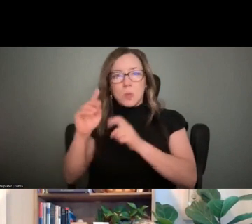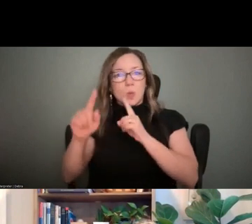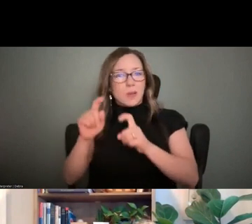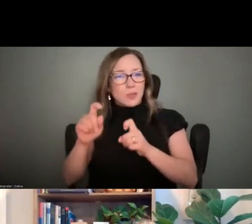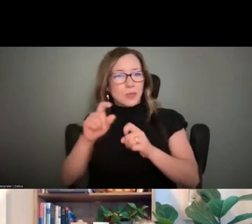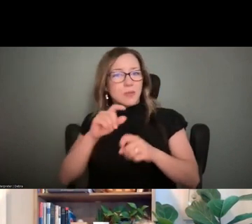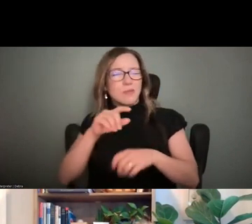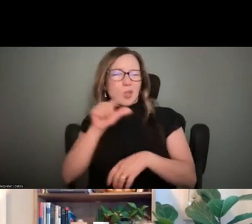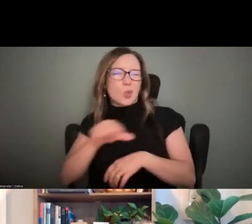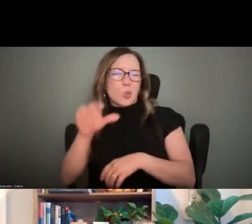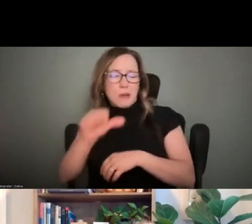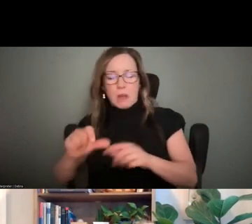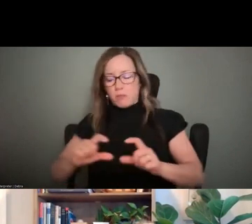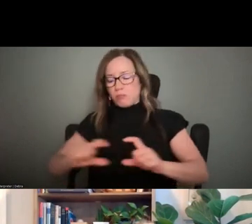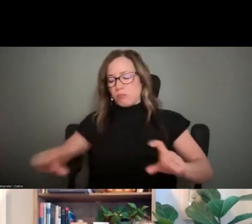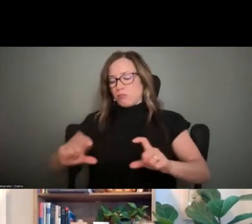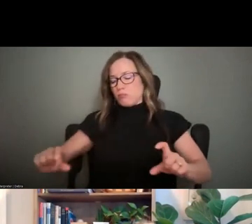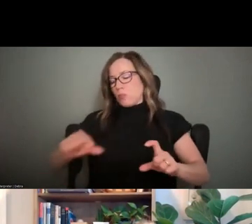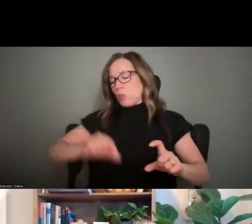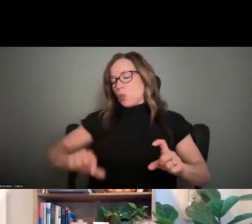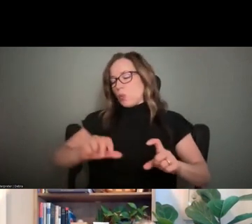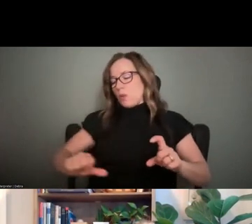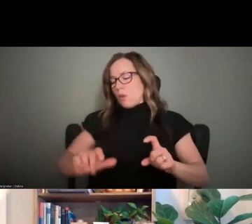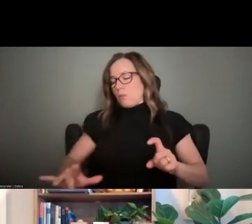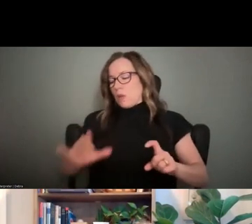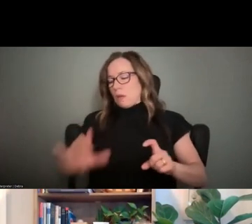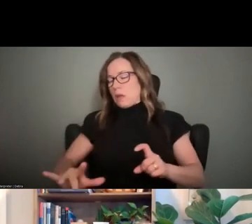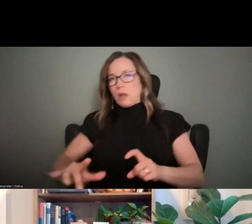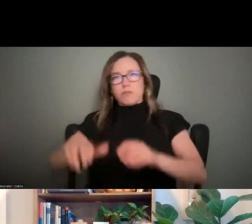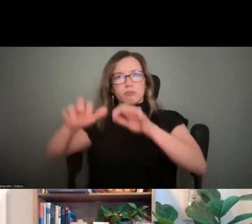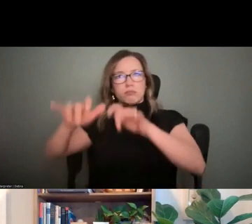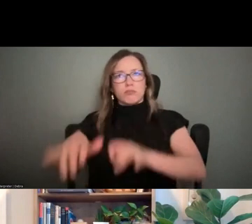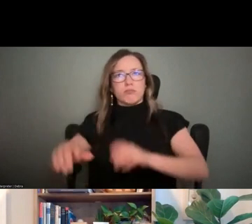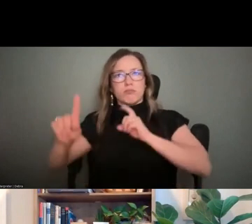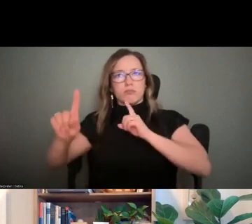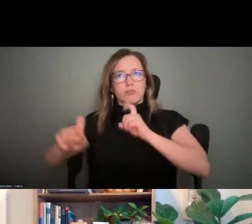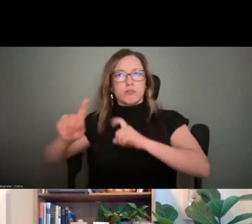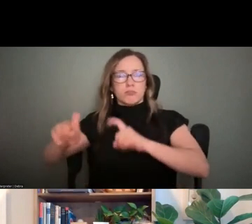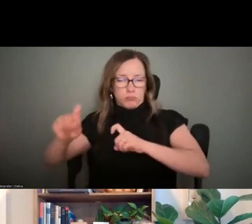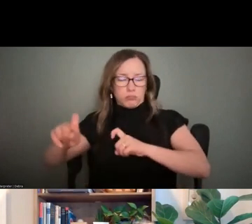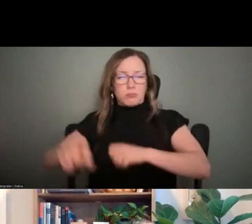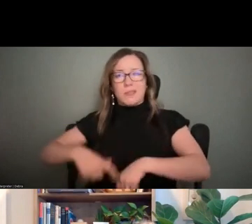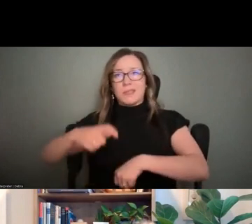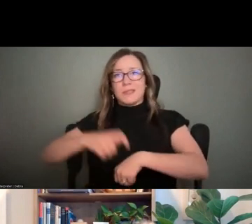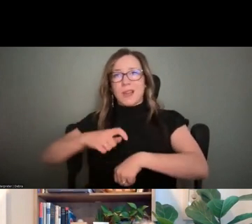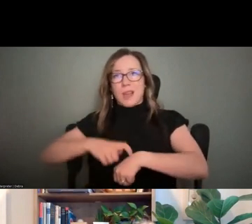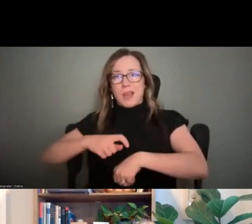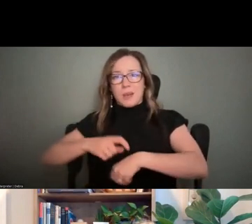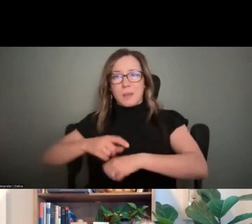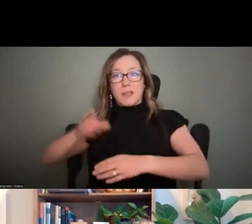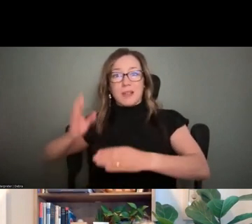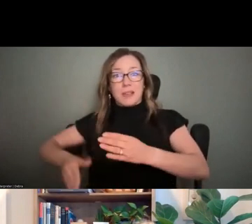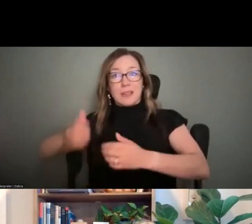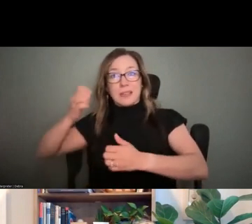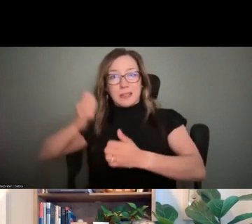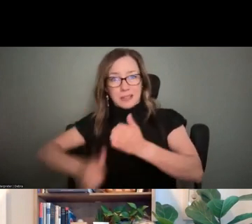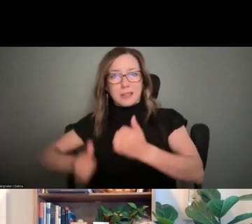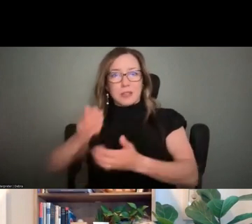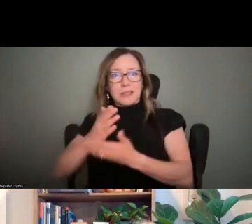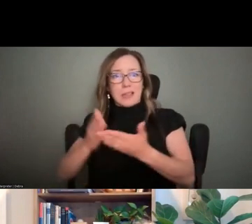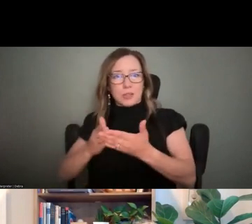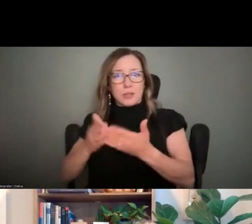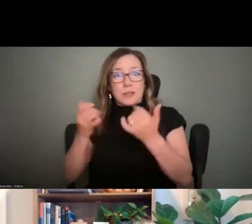or Q&A button at the bottom of your screen. There will be time at the end of each of the sections of